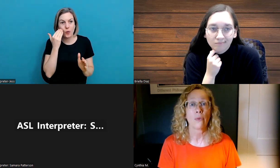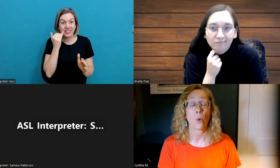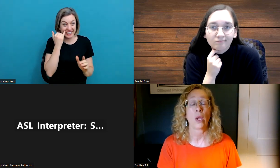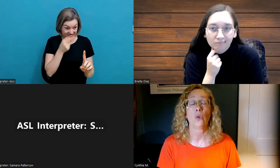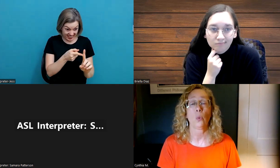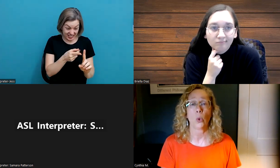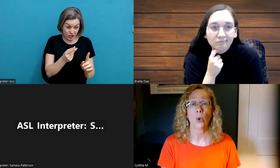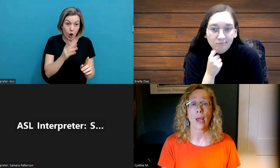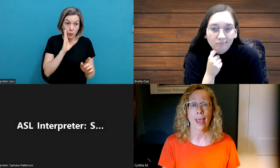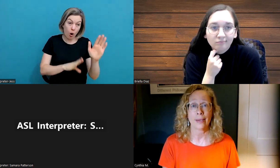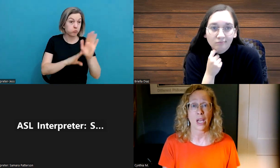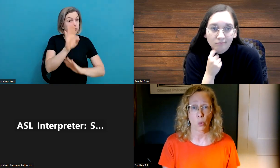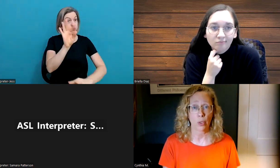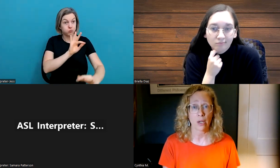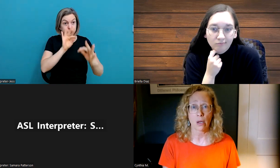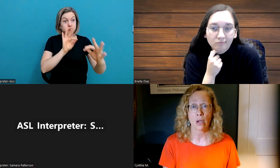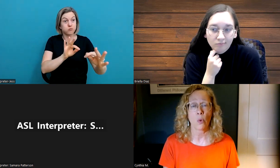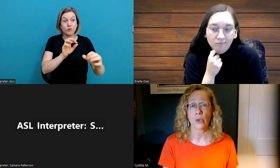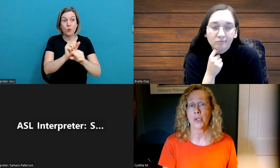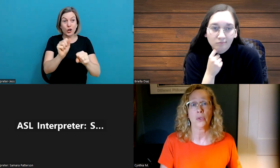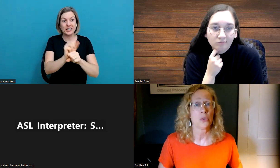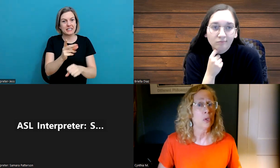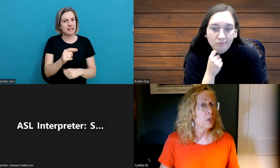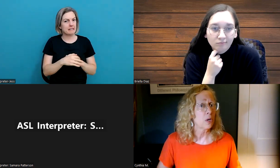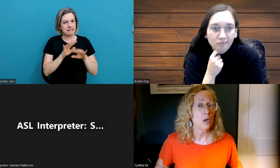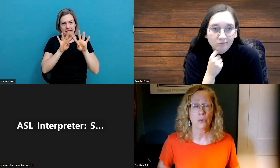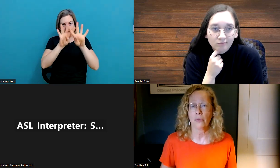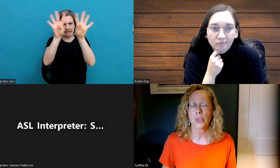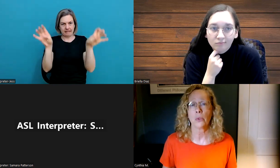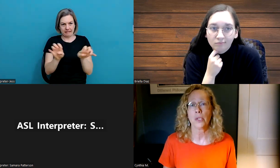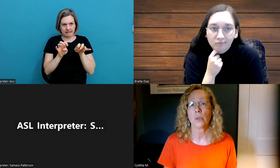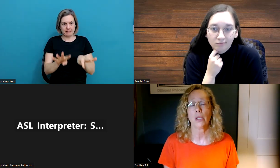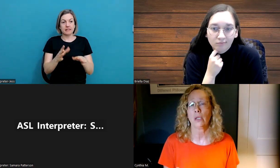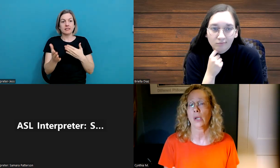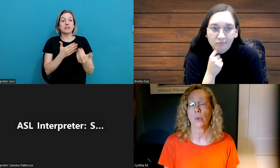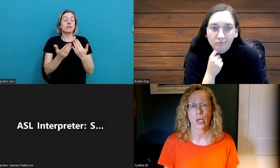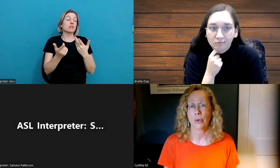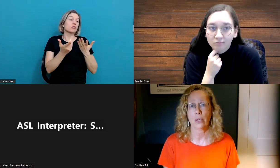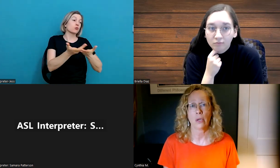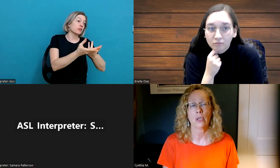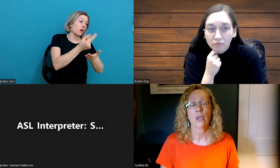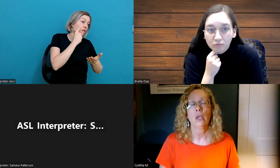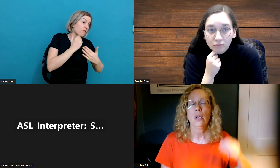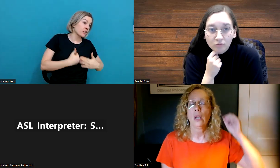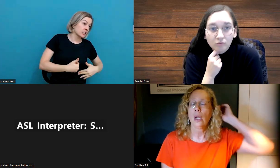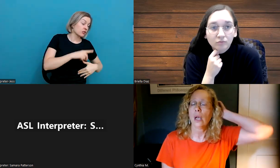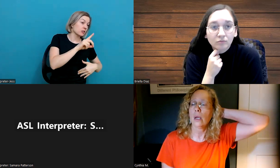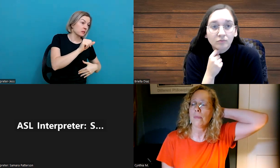dog is going to work as a working dog, whether it's a service dog for a physical disability or a hearing dog,